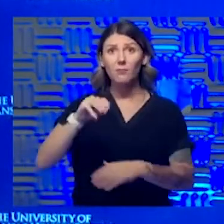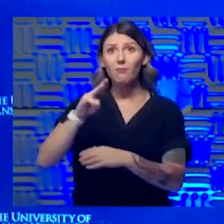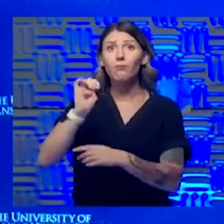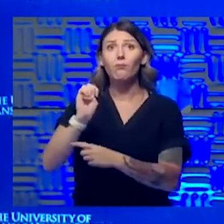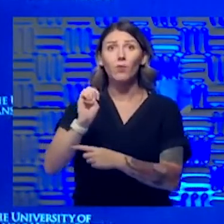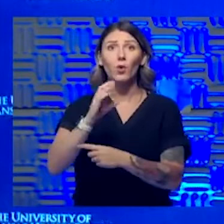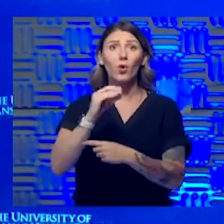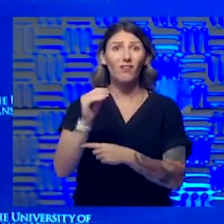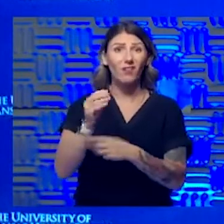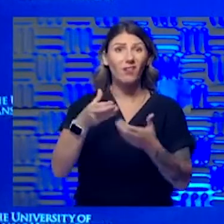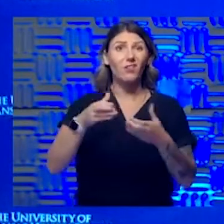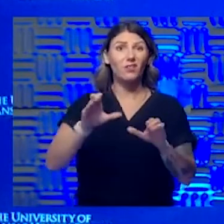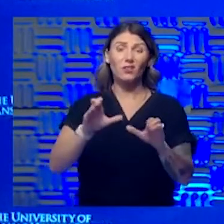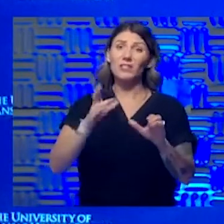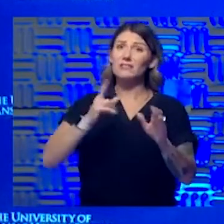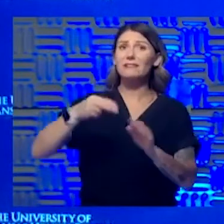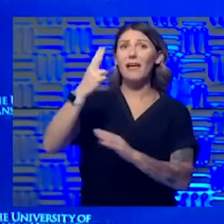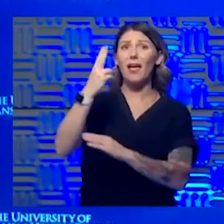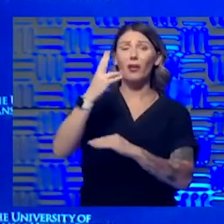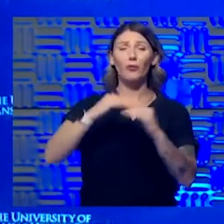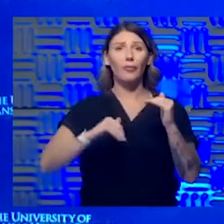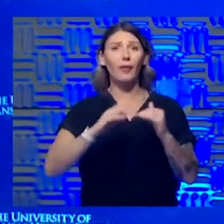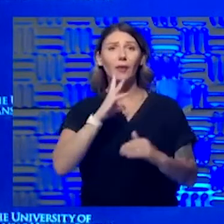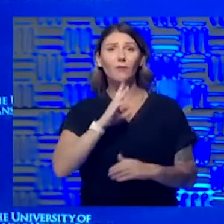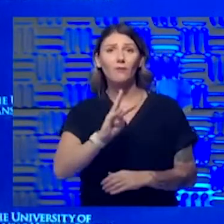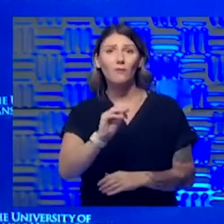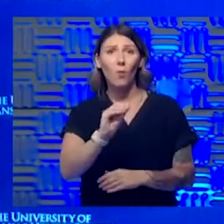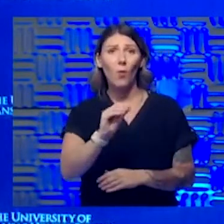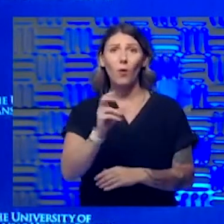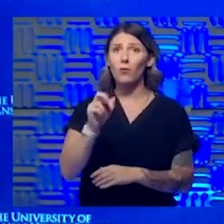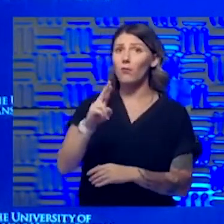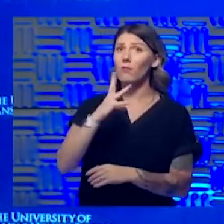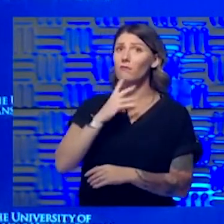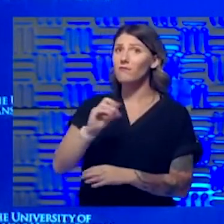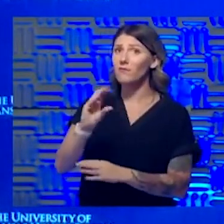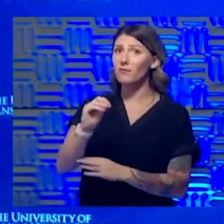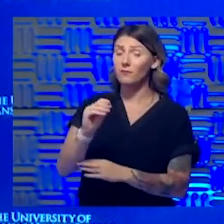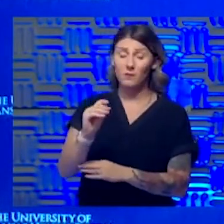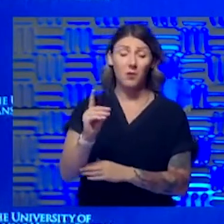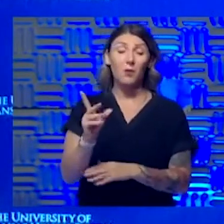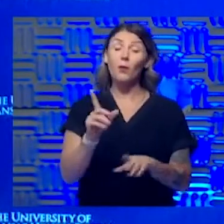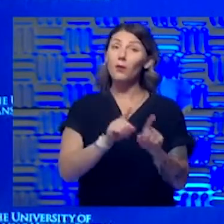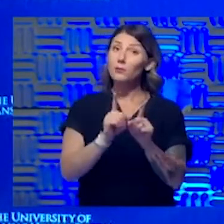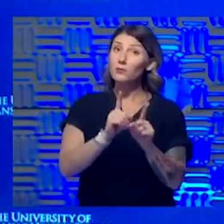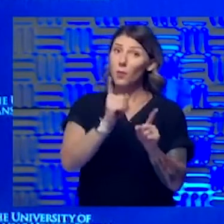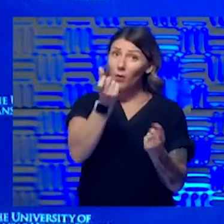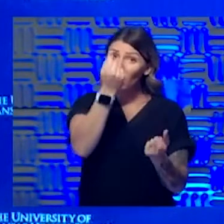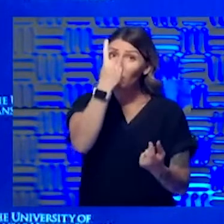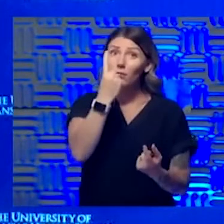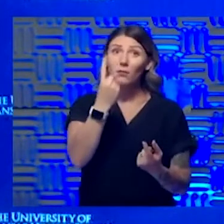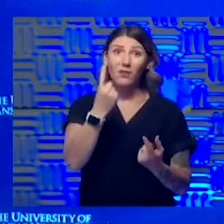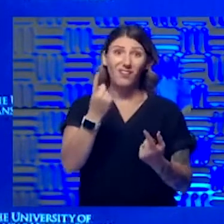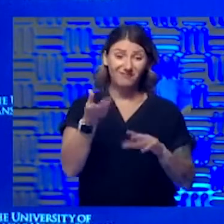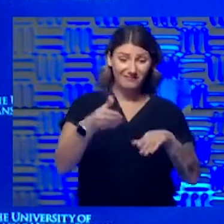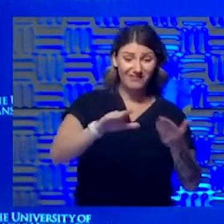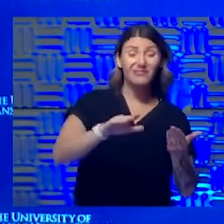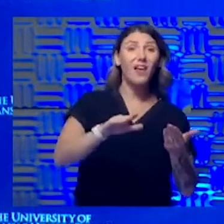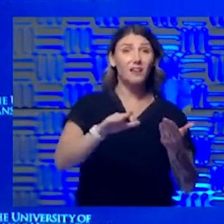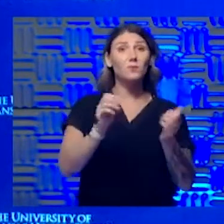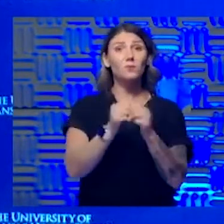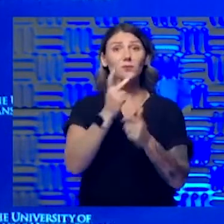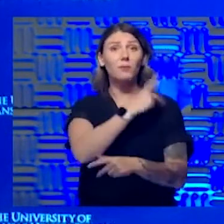definitely higher than if you're 40 or 30. But we've had some deaths in patients who are younger as well, often linked to comorbidity.